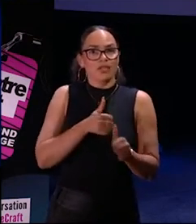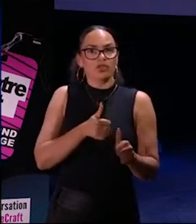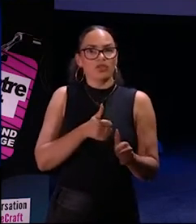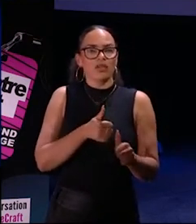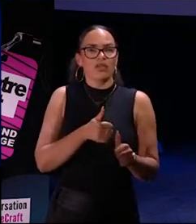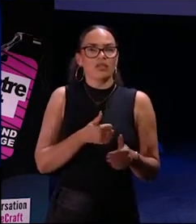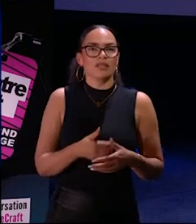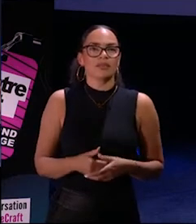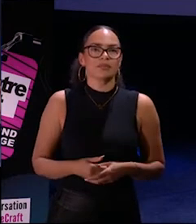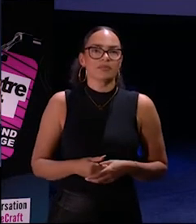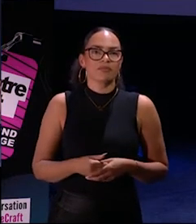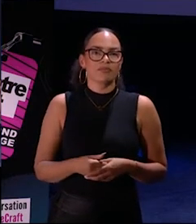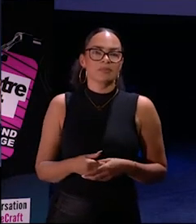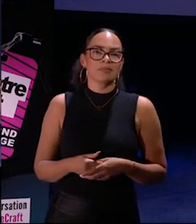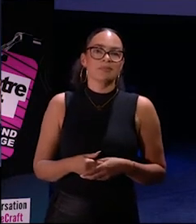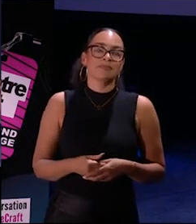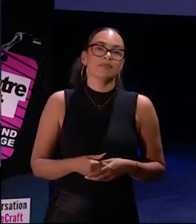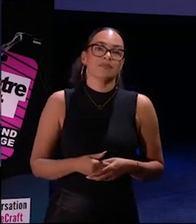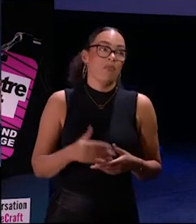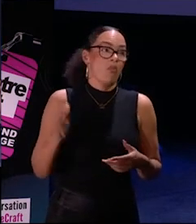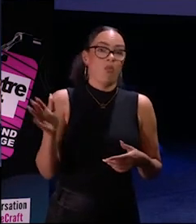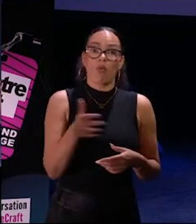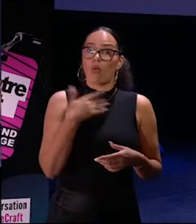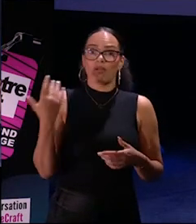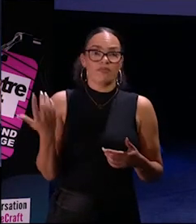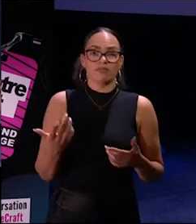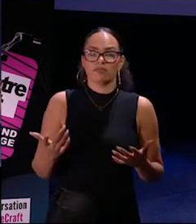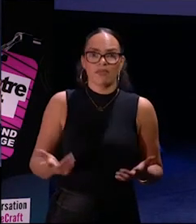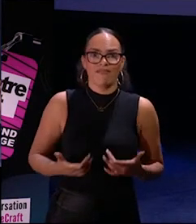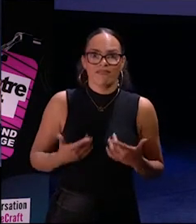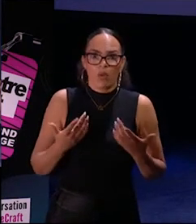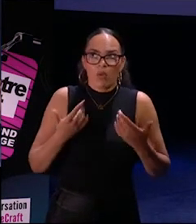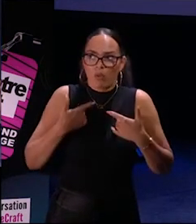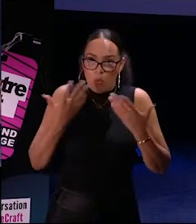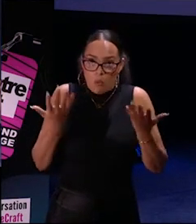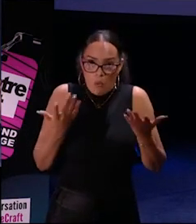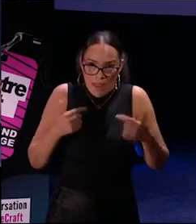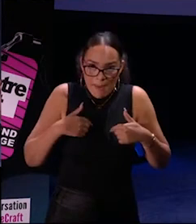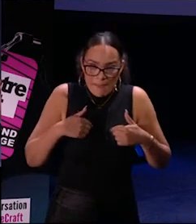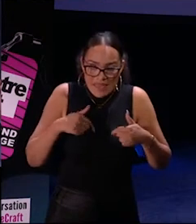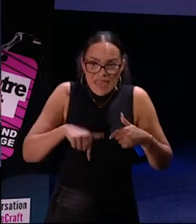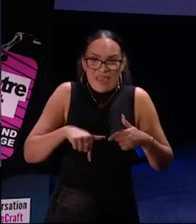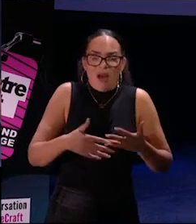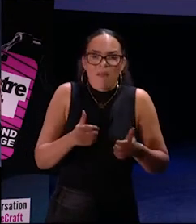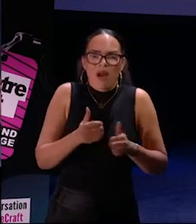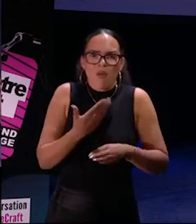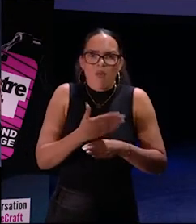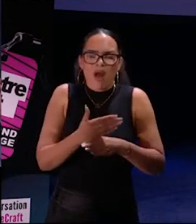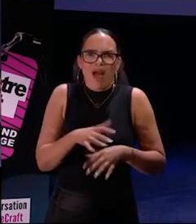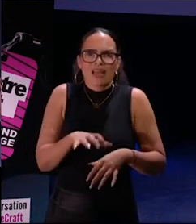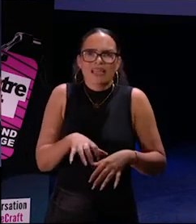life to, some of us had just entered, but all of us feeling like, I don't know where I am in this picture. Which was really